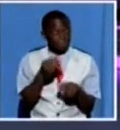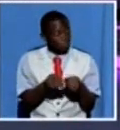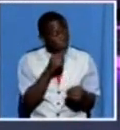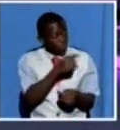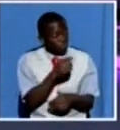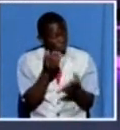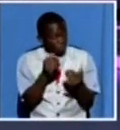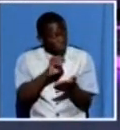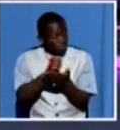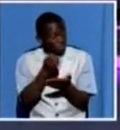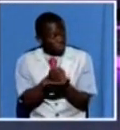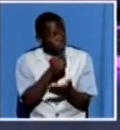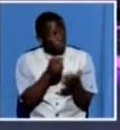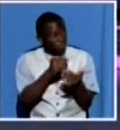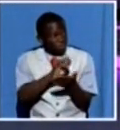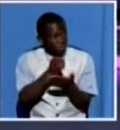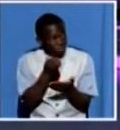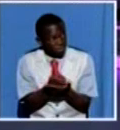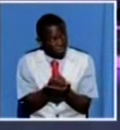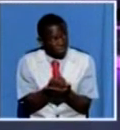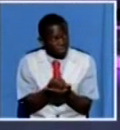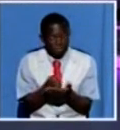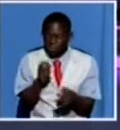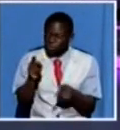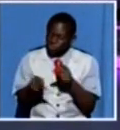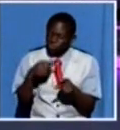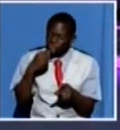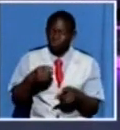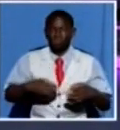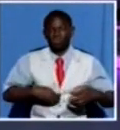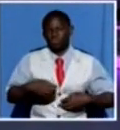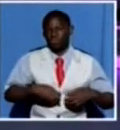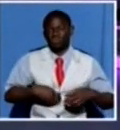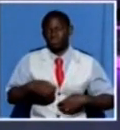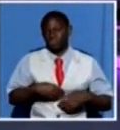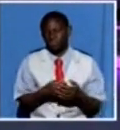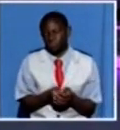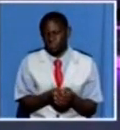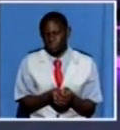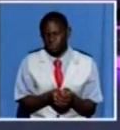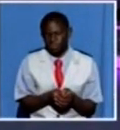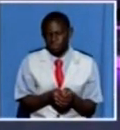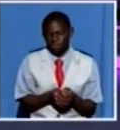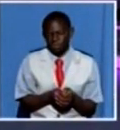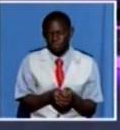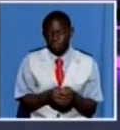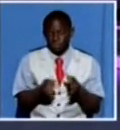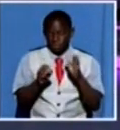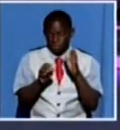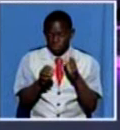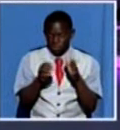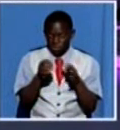evidence. no, the people are corrupt. complaining, It yes. is like in this deal of the IMS. It is